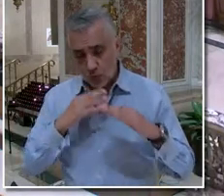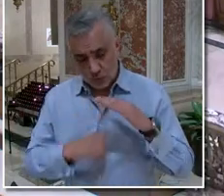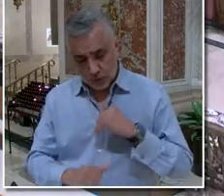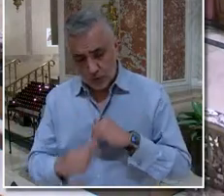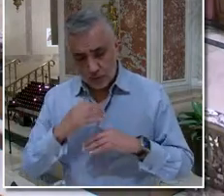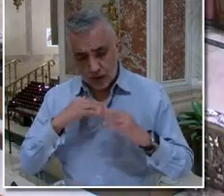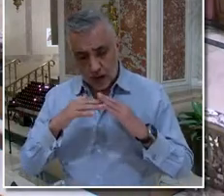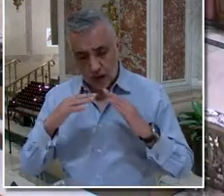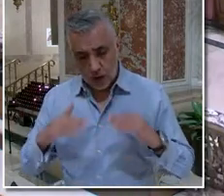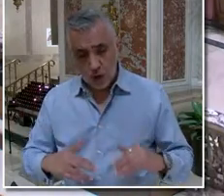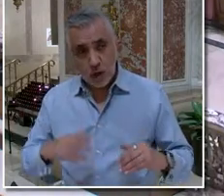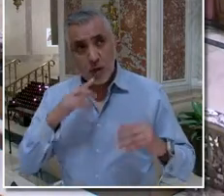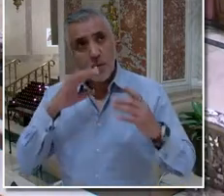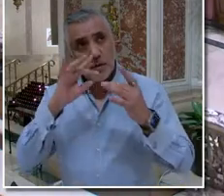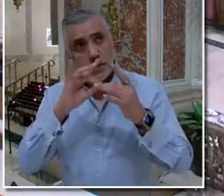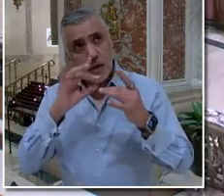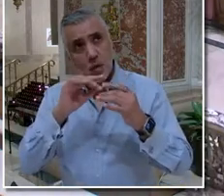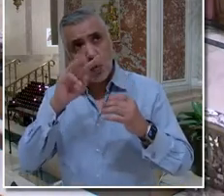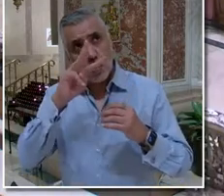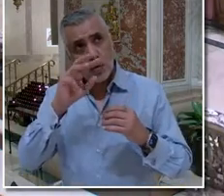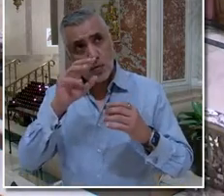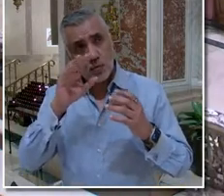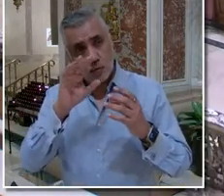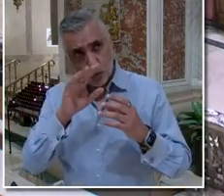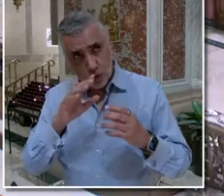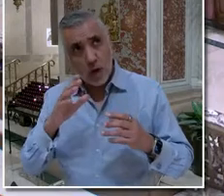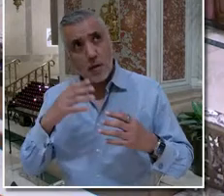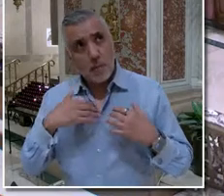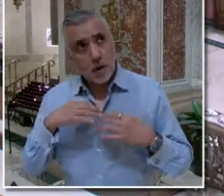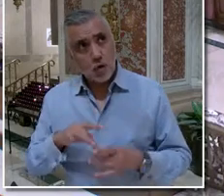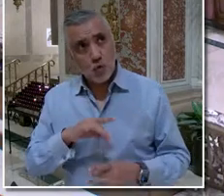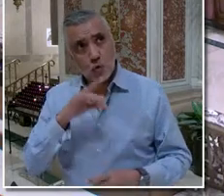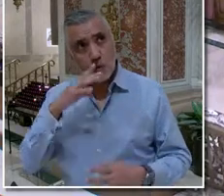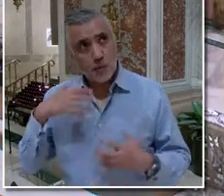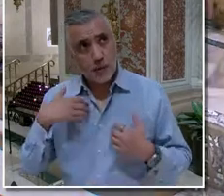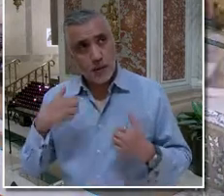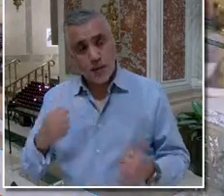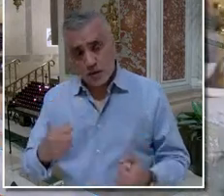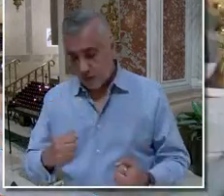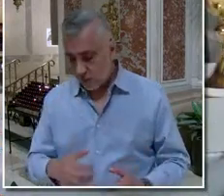room, but I will say the word, my soul shall be healed.